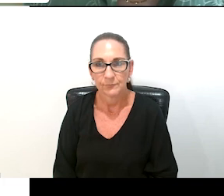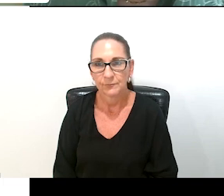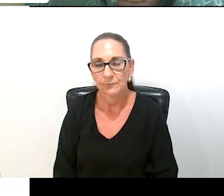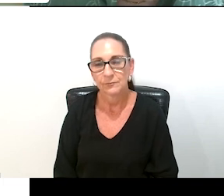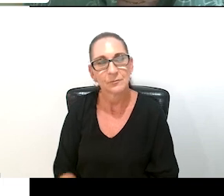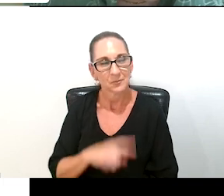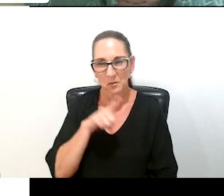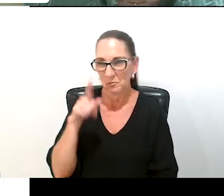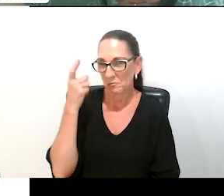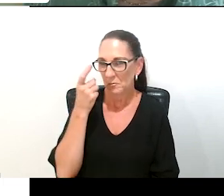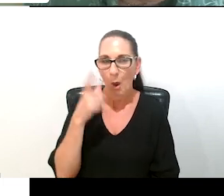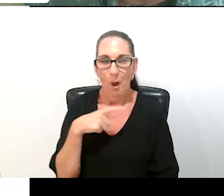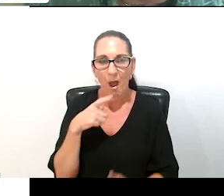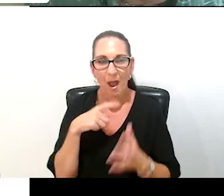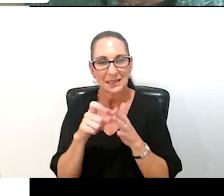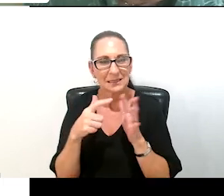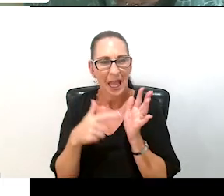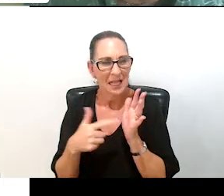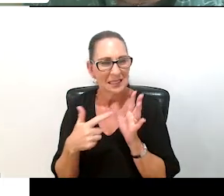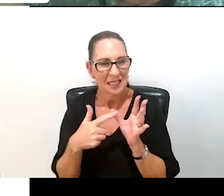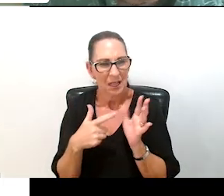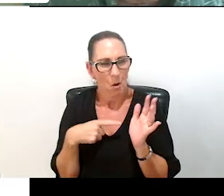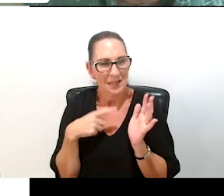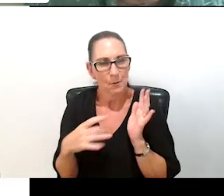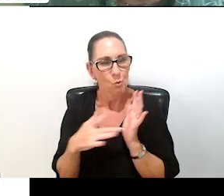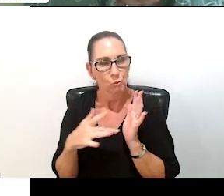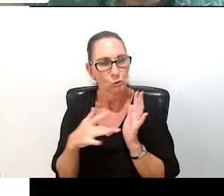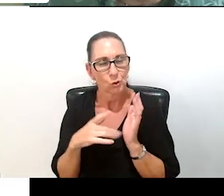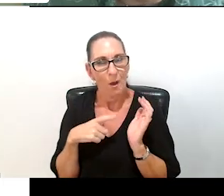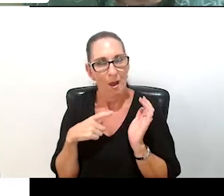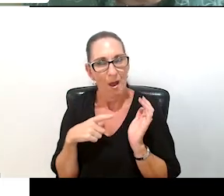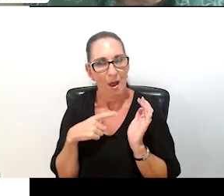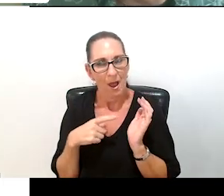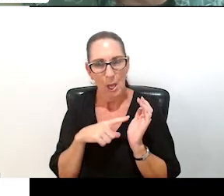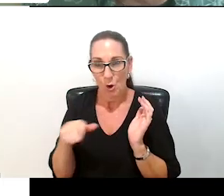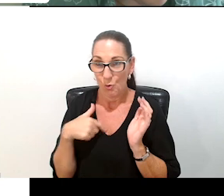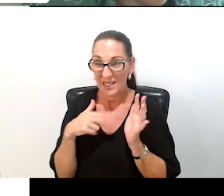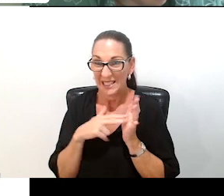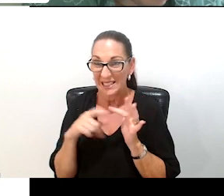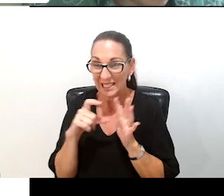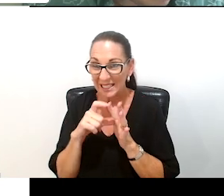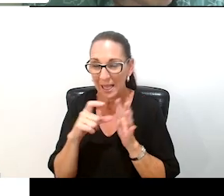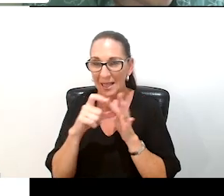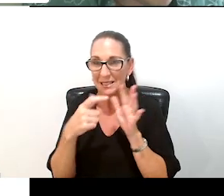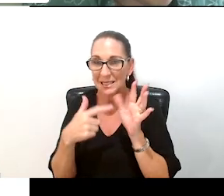Why data is important. Why we need the data asset.